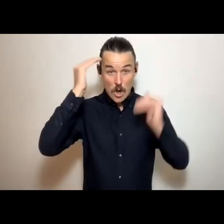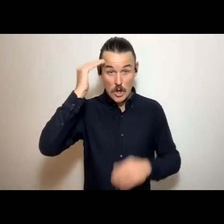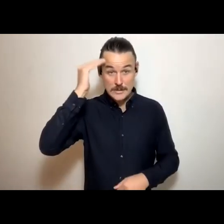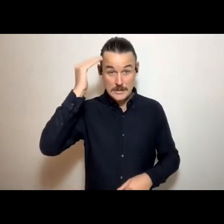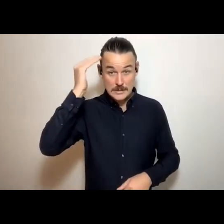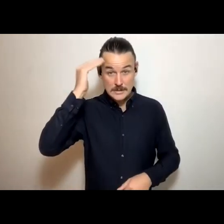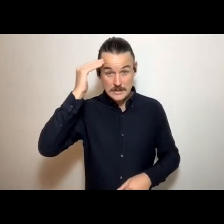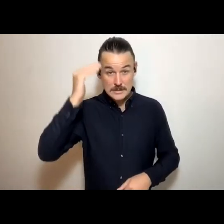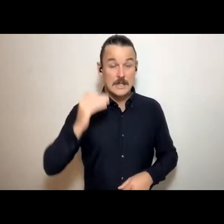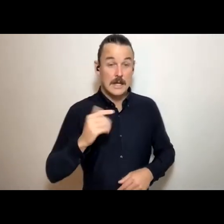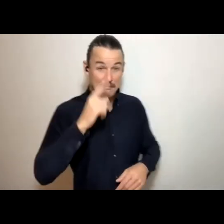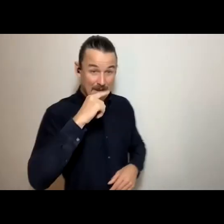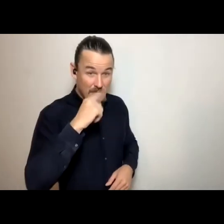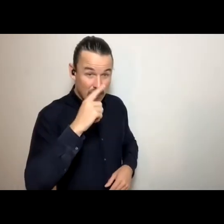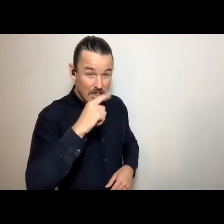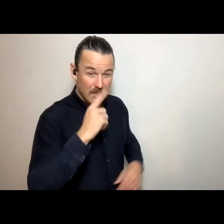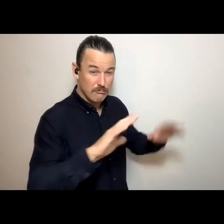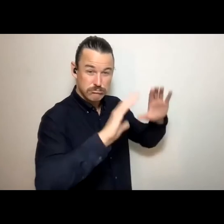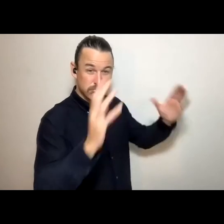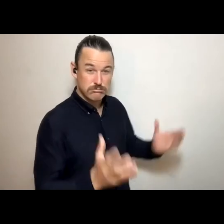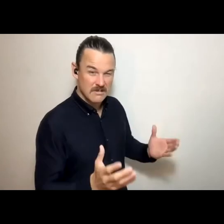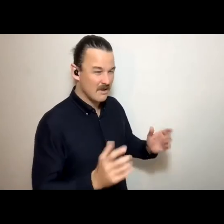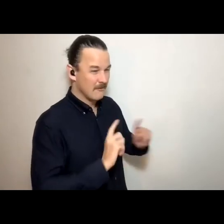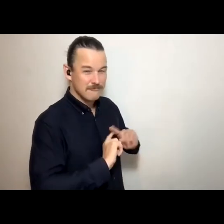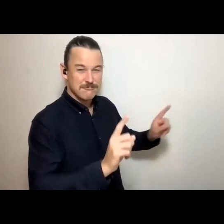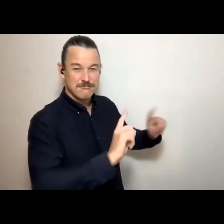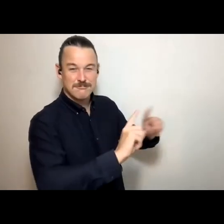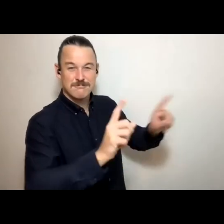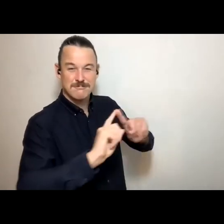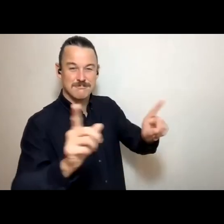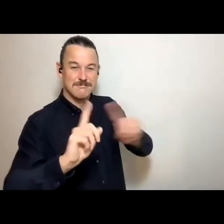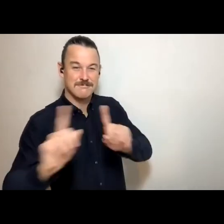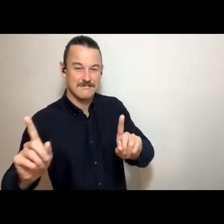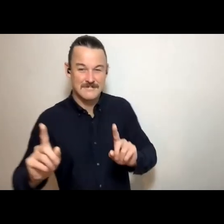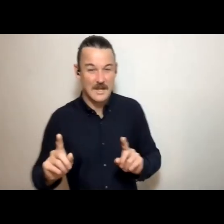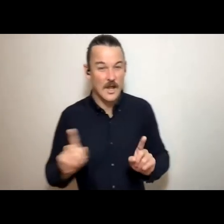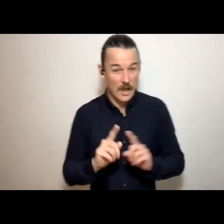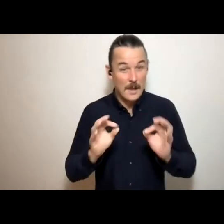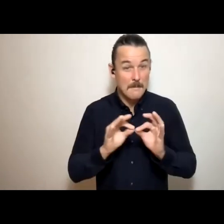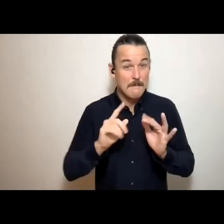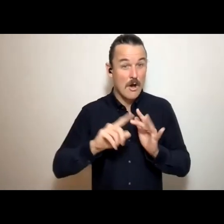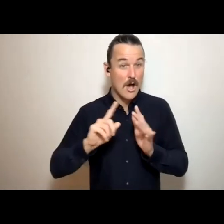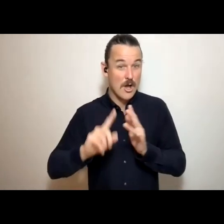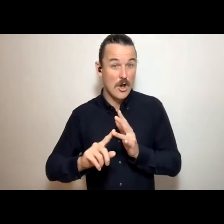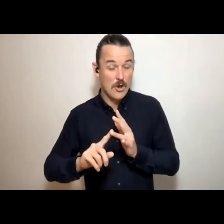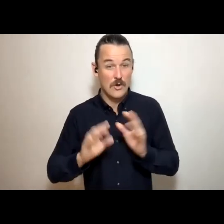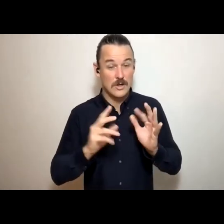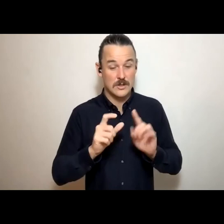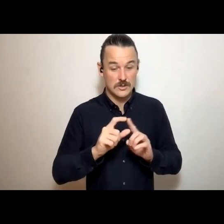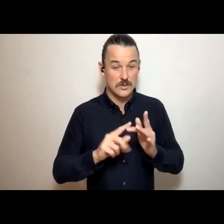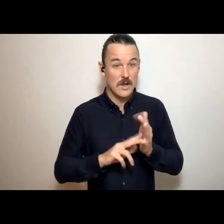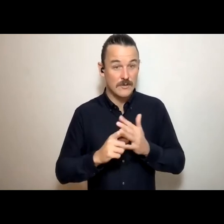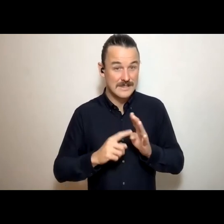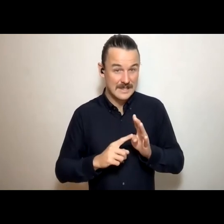It is a subset of biodiversity. And my idea was that just